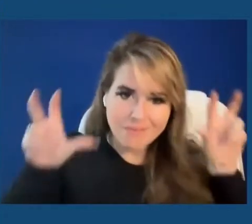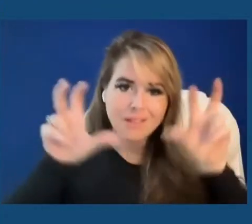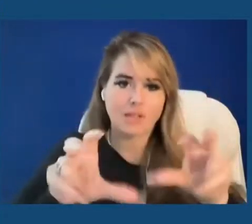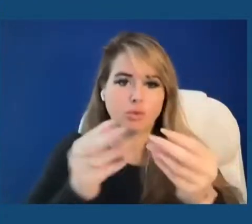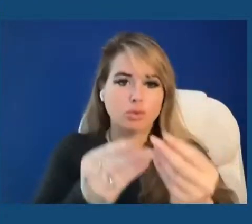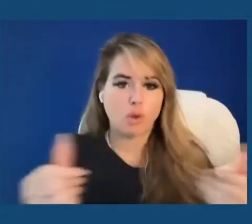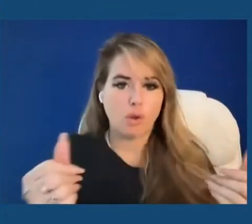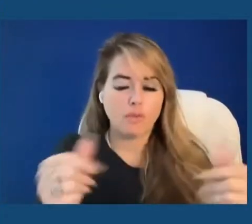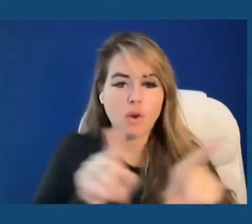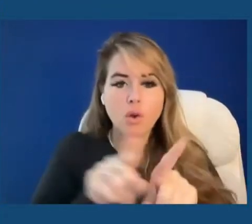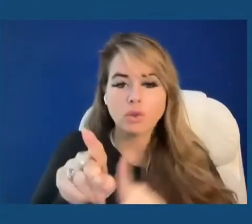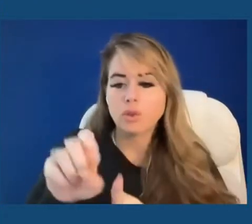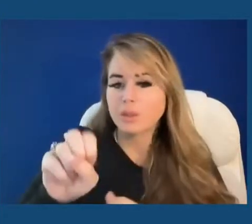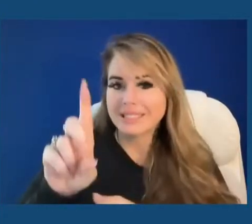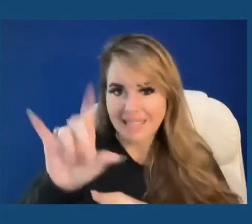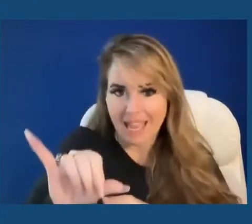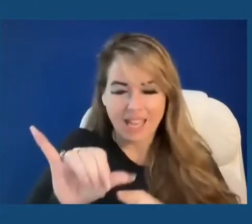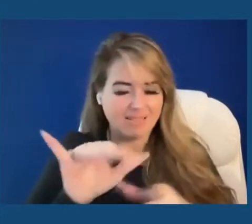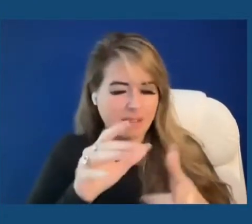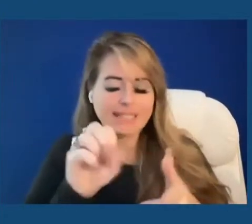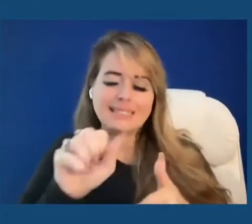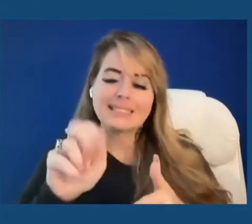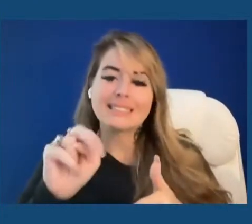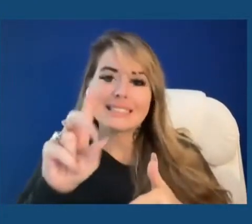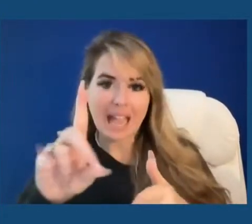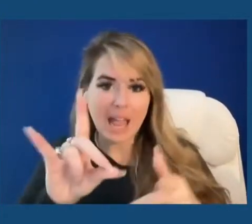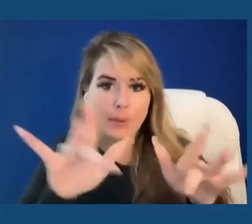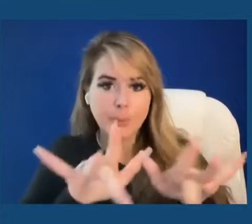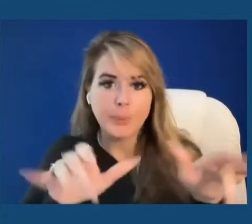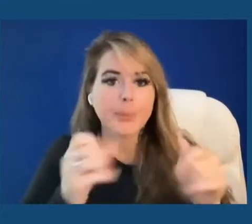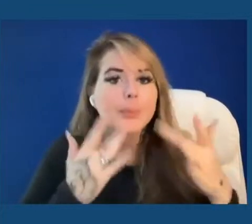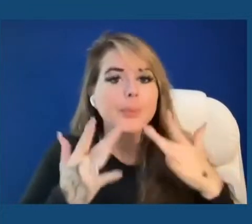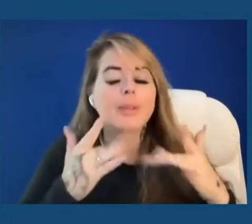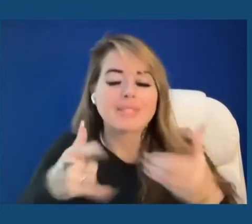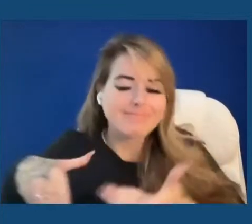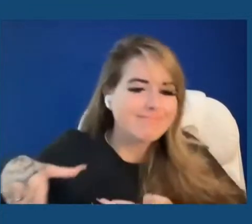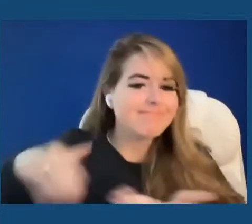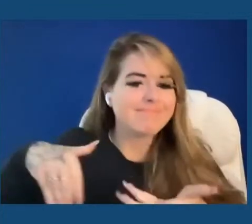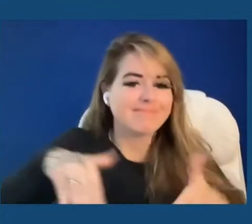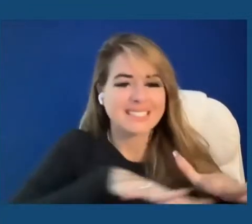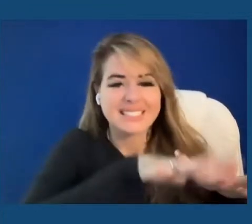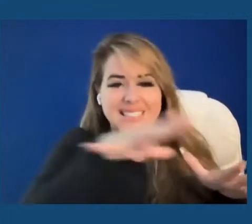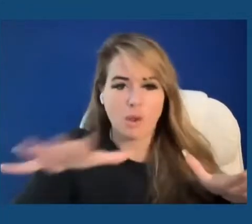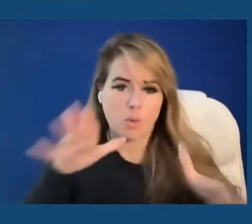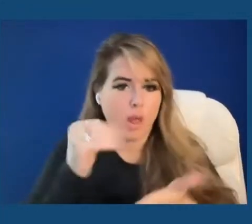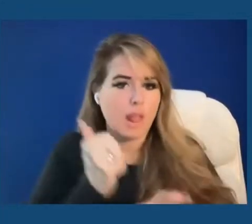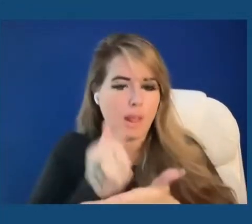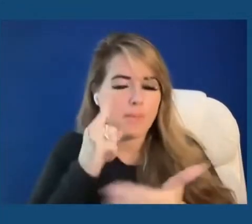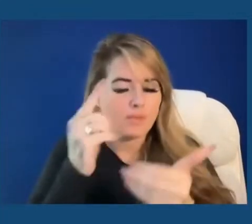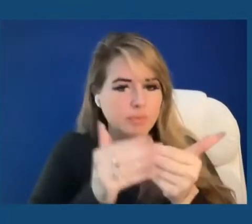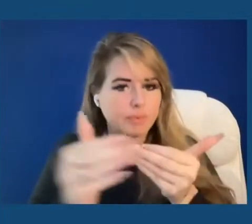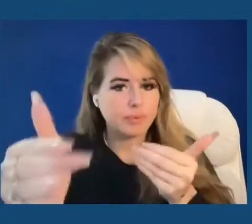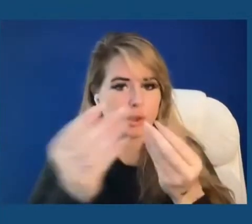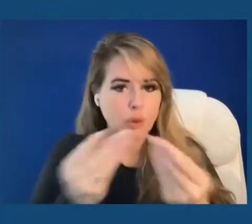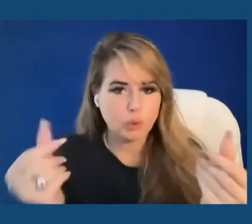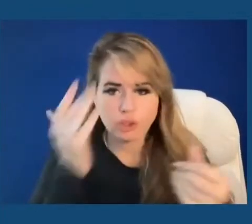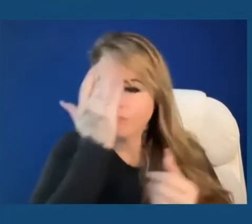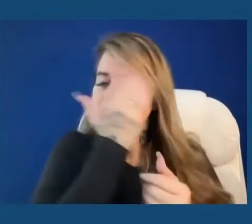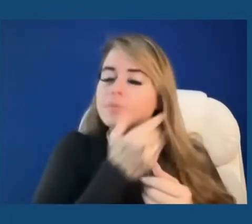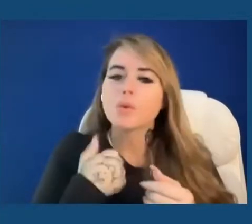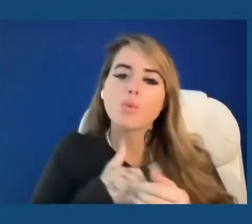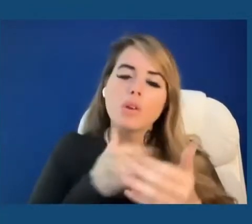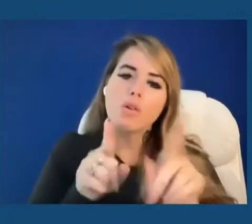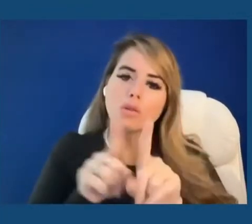sand replenishment is the first step to a long-term solution. CCOM commends the state for also investing